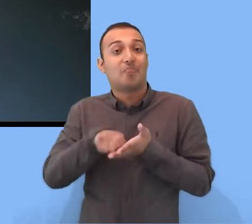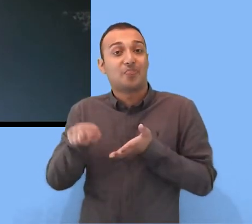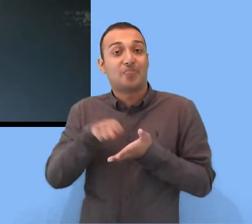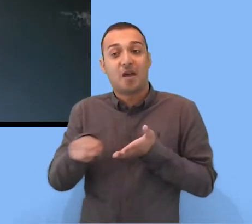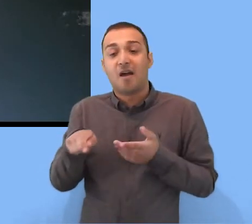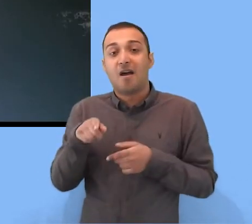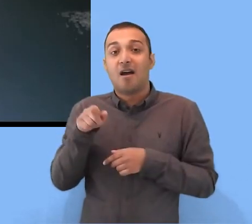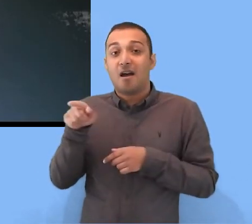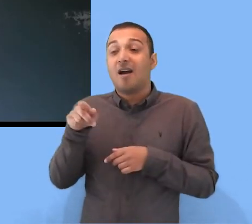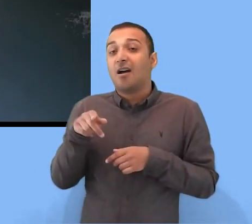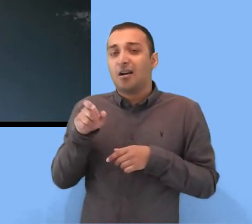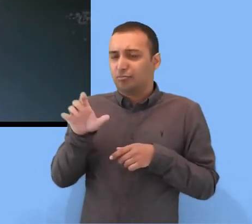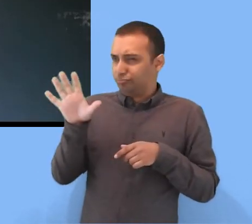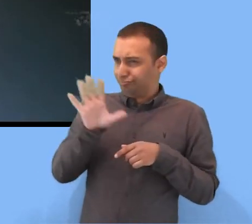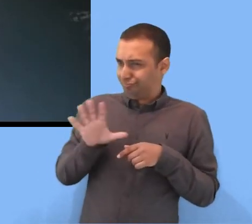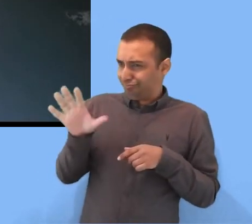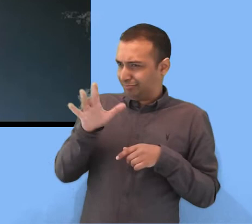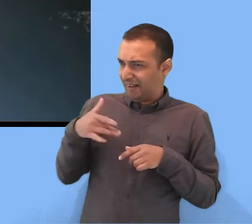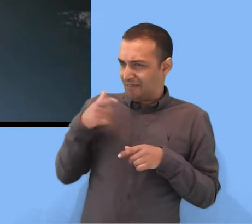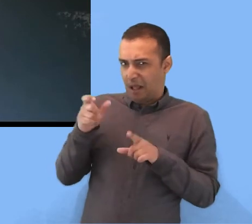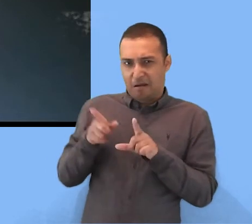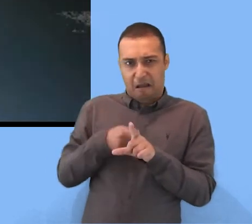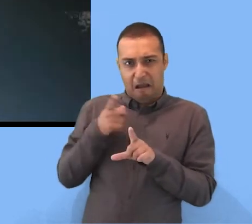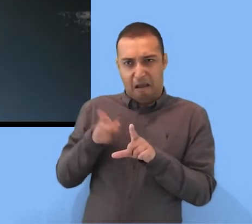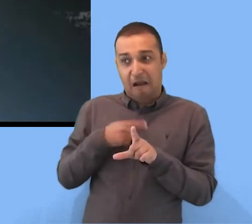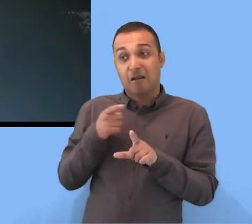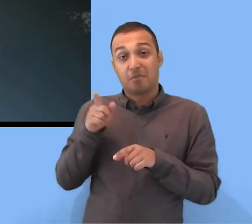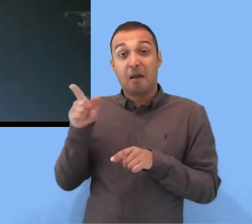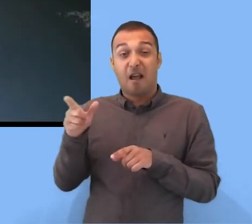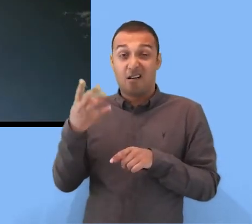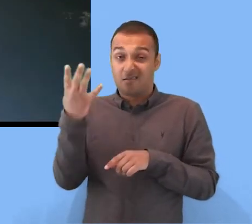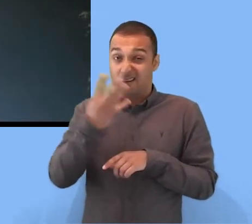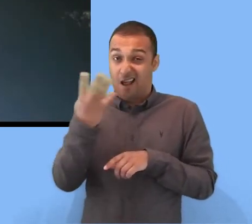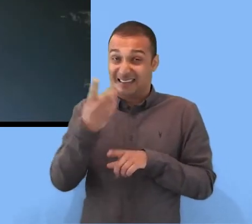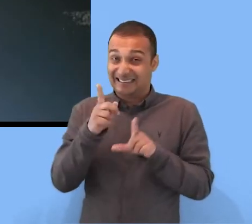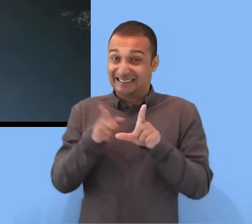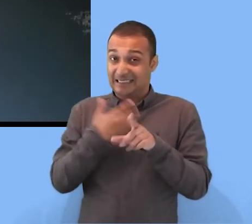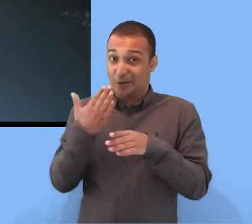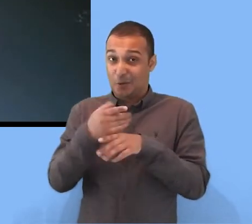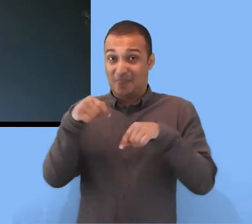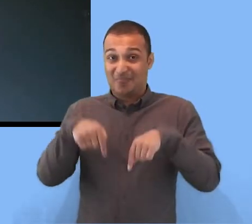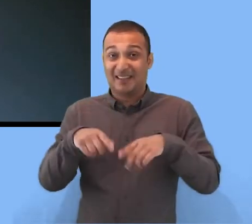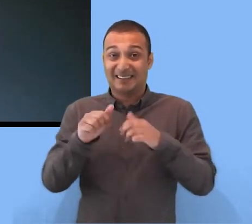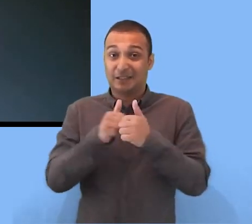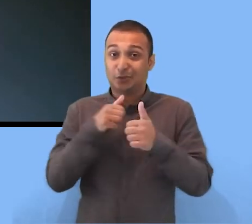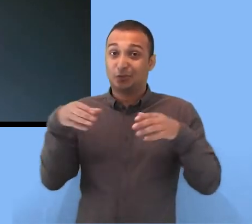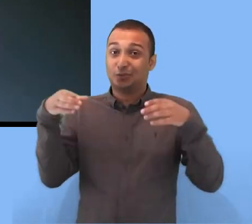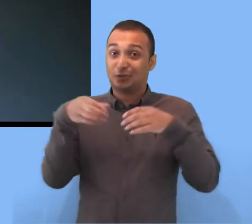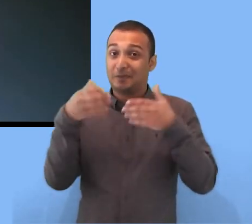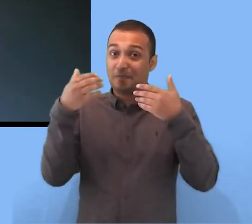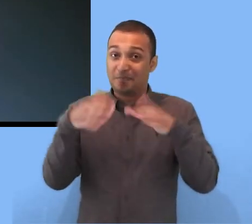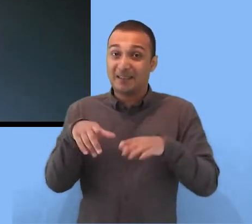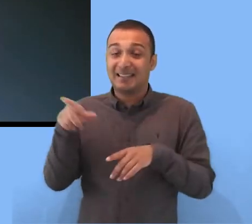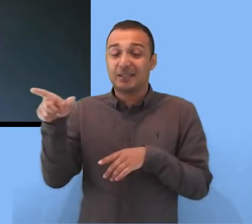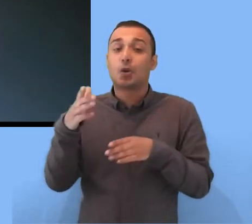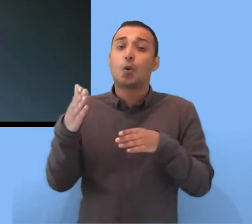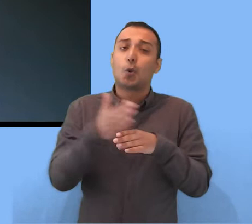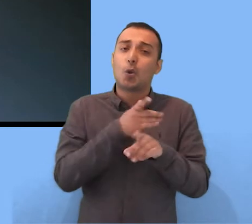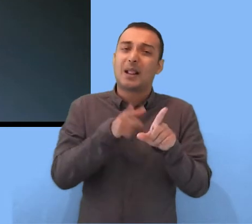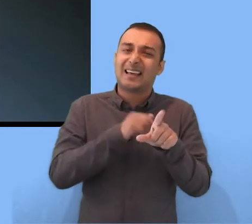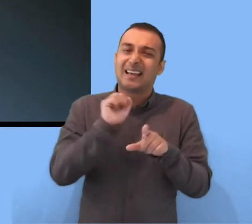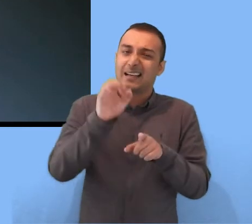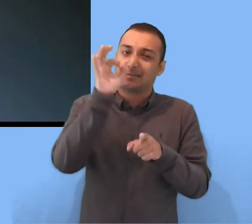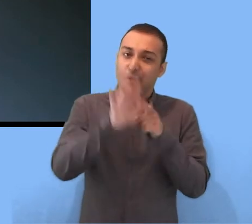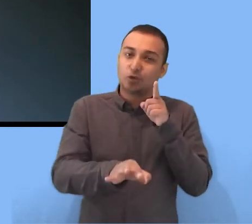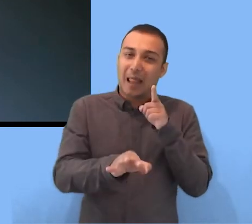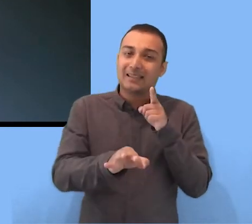in the industry for over 19 years. Early years is his speciality, but he's worked in youth clubs, schools, been a